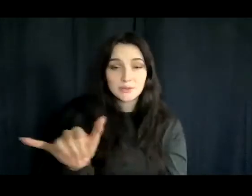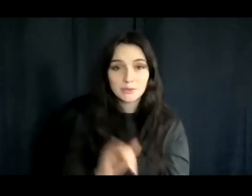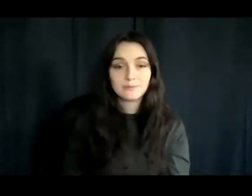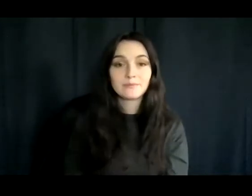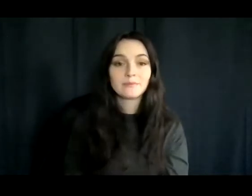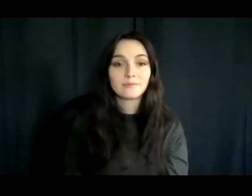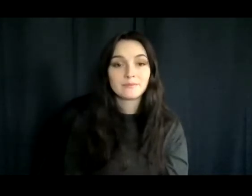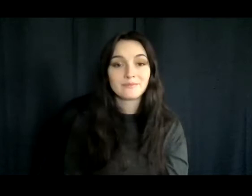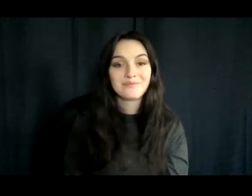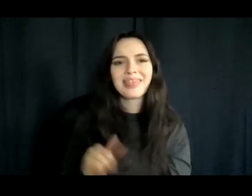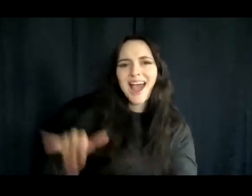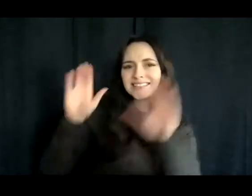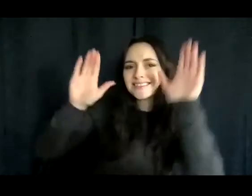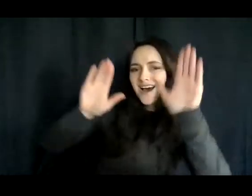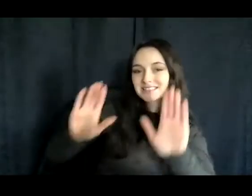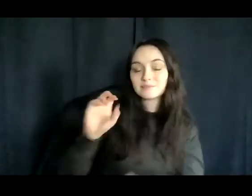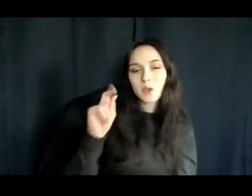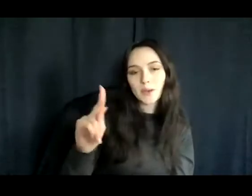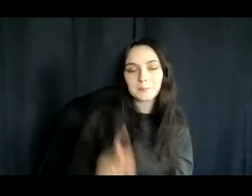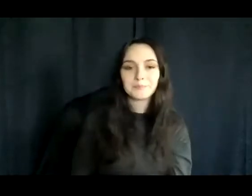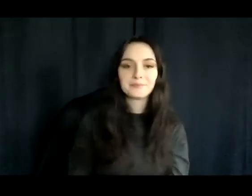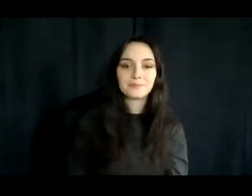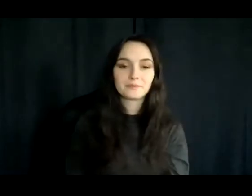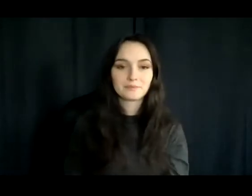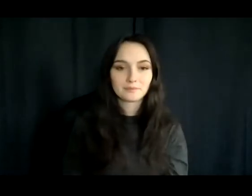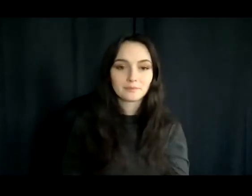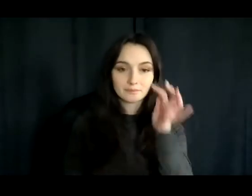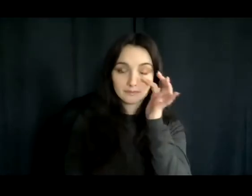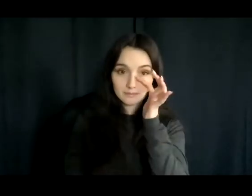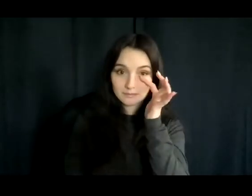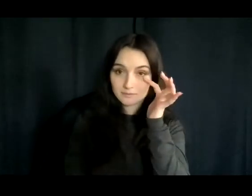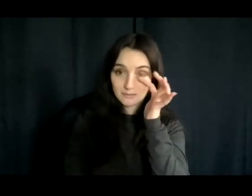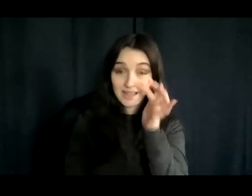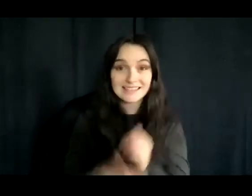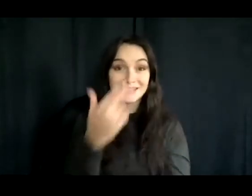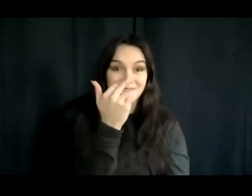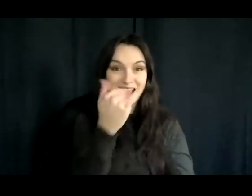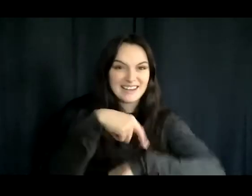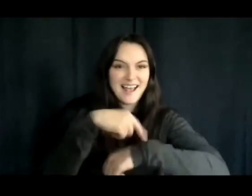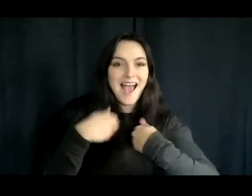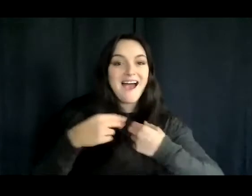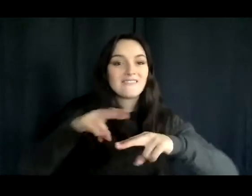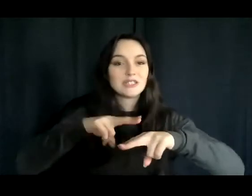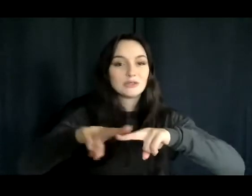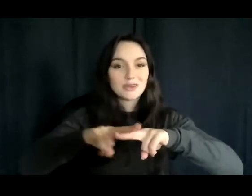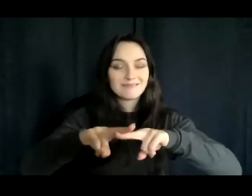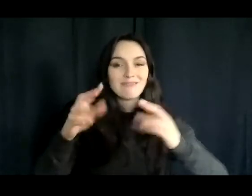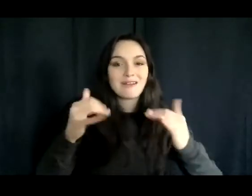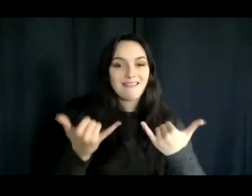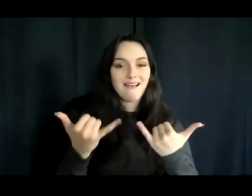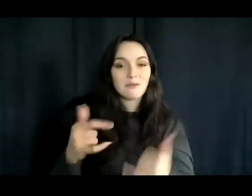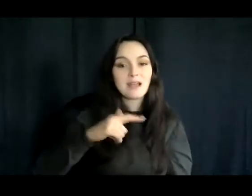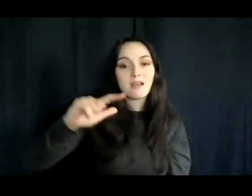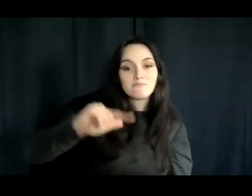cool. And so much hope moving forward with questions and awareness. So it's very important. Yeah. That is awesome. Okay. So funny timing that we have a train right now. I'm going to just turn it over to Ms. Victoria to